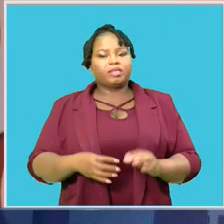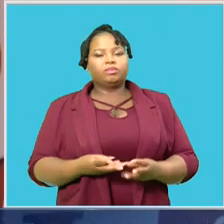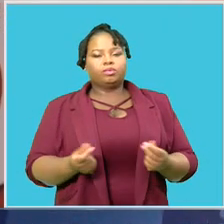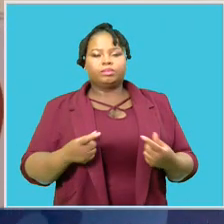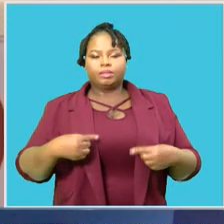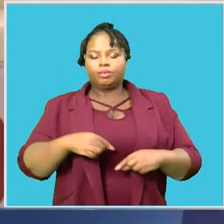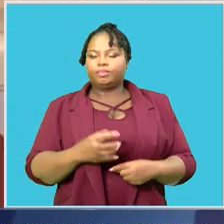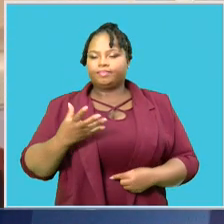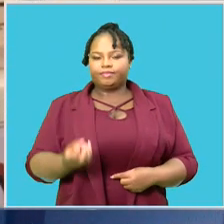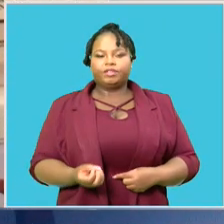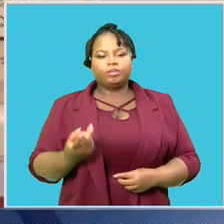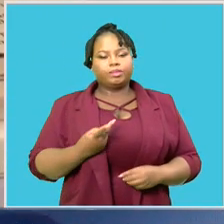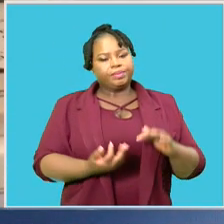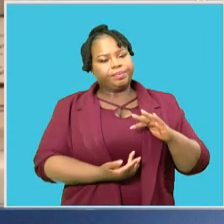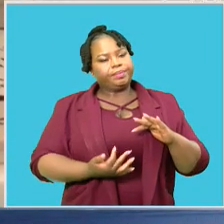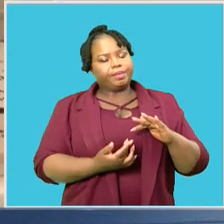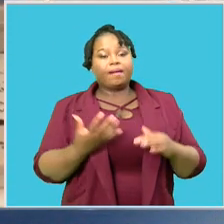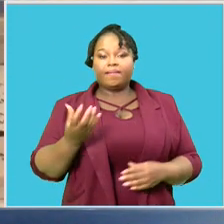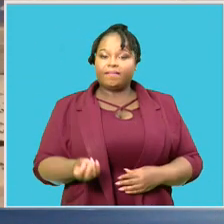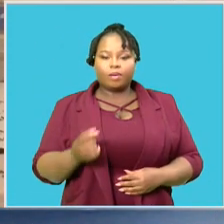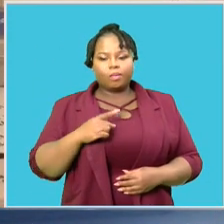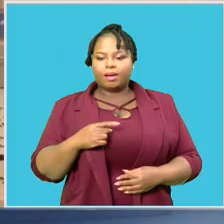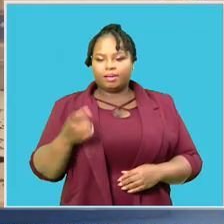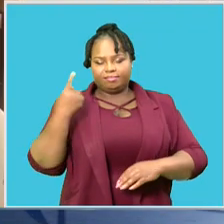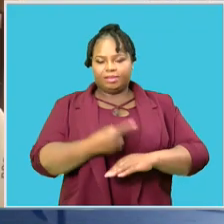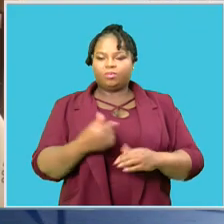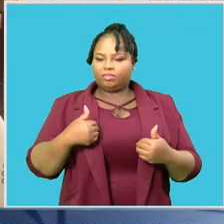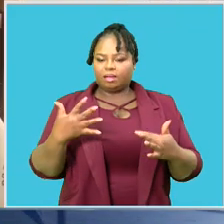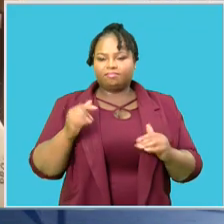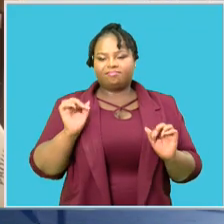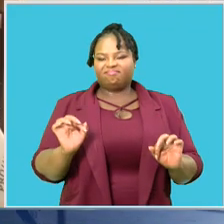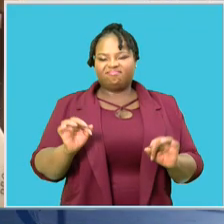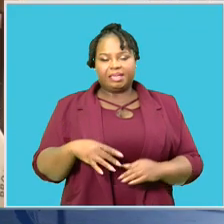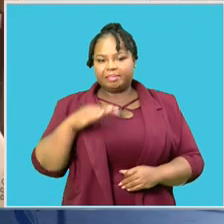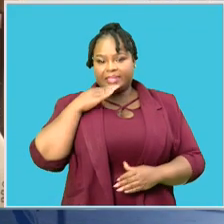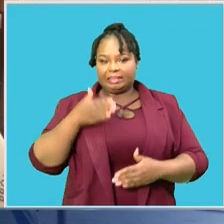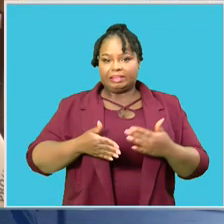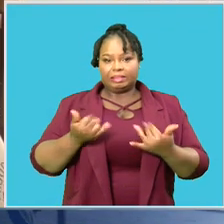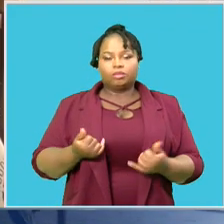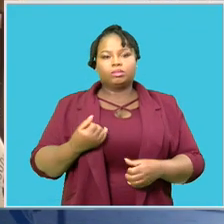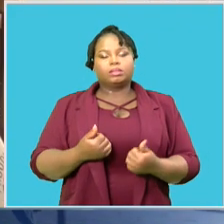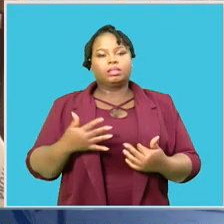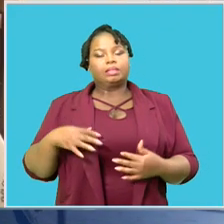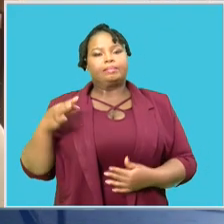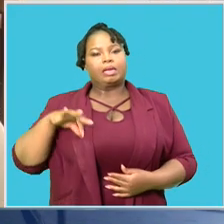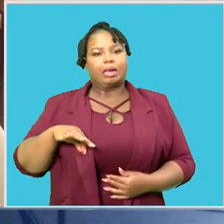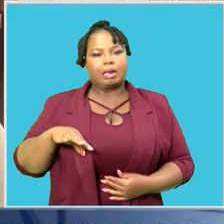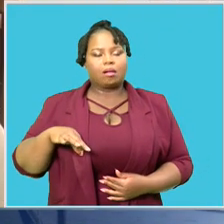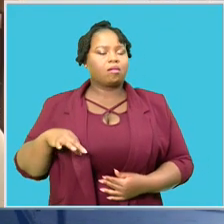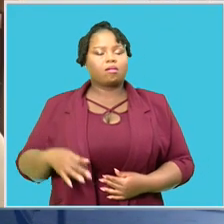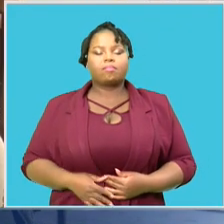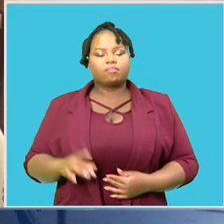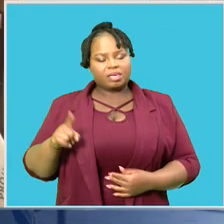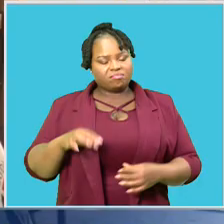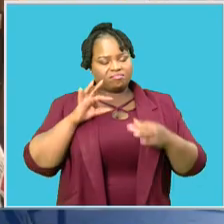that we offer. You must have a passion for this. The day that you start your journey is not the day that you're going to start making millions. So be very,